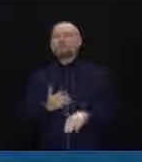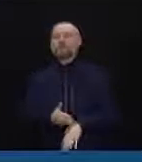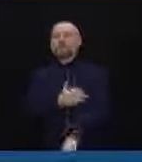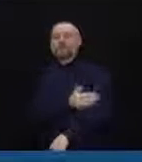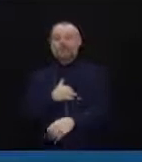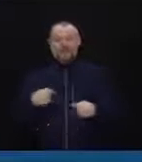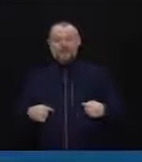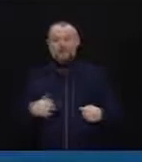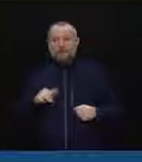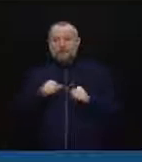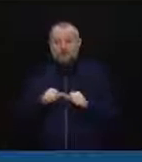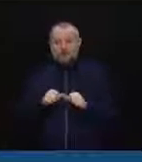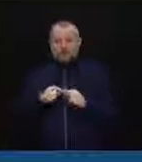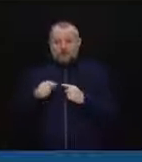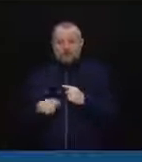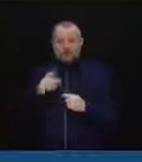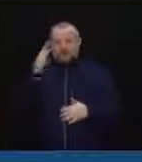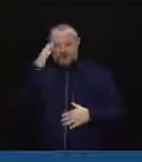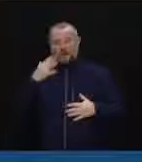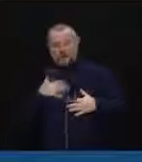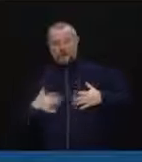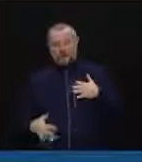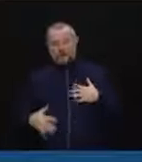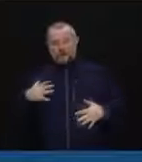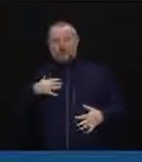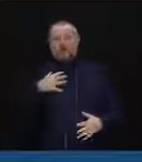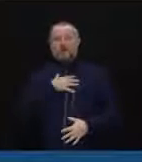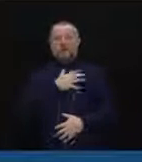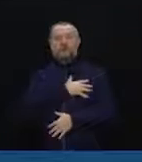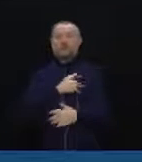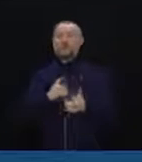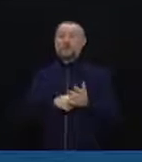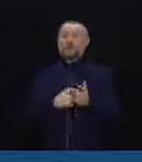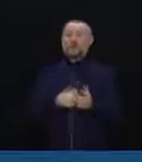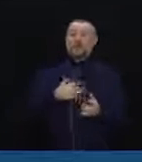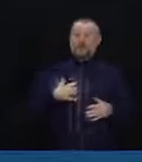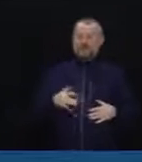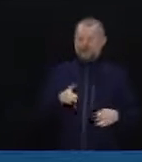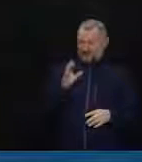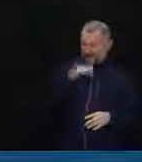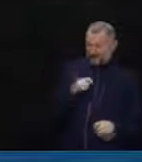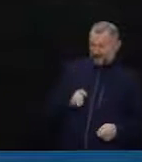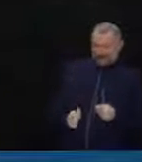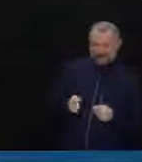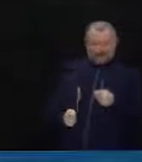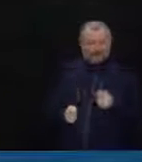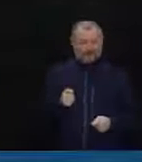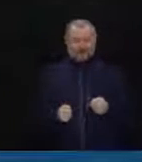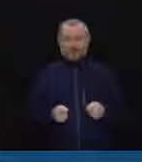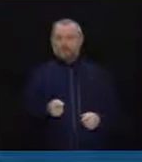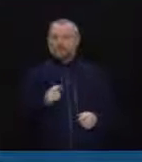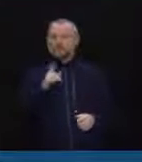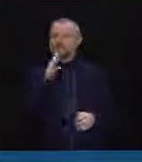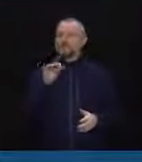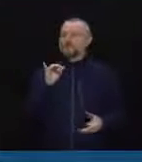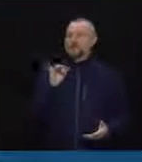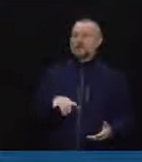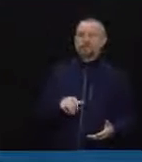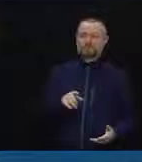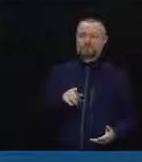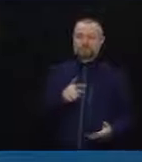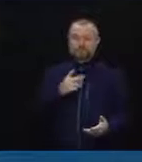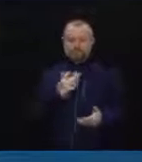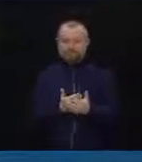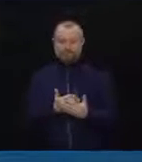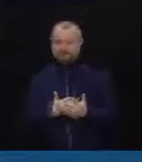or even months after infection. And this syndrome has been documented not only in people who had serious COVID illness, but